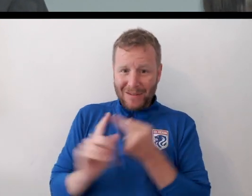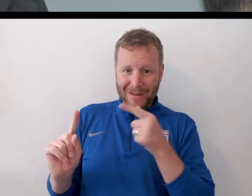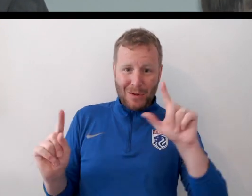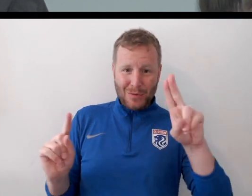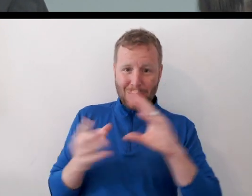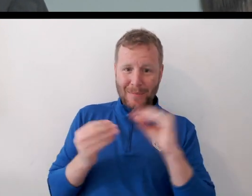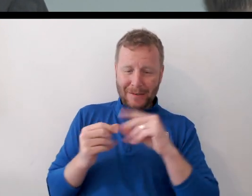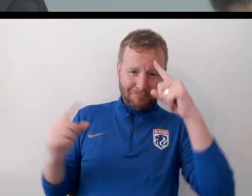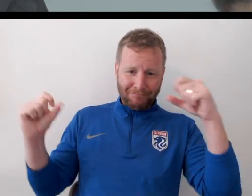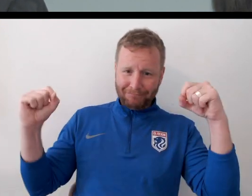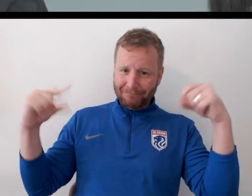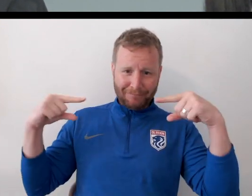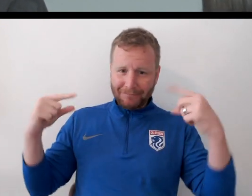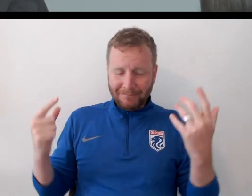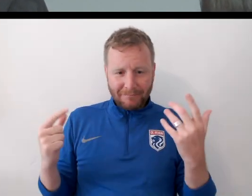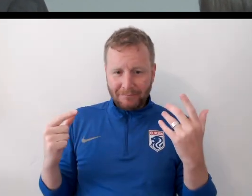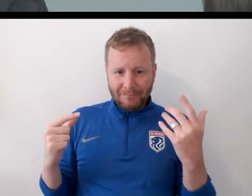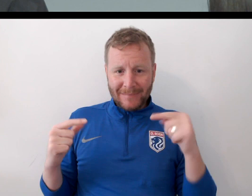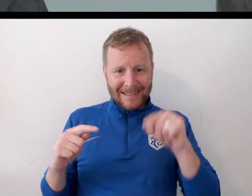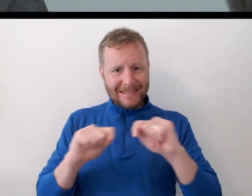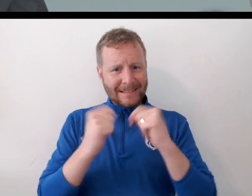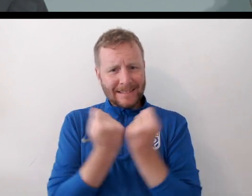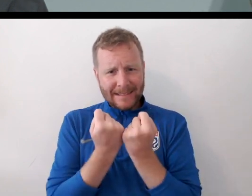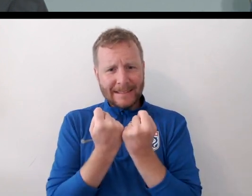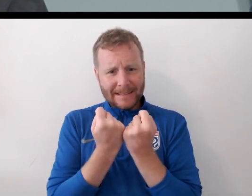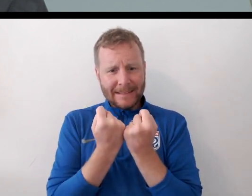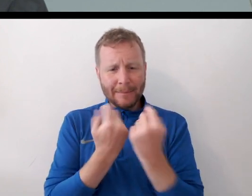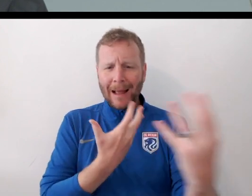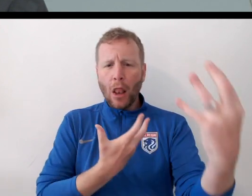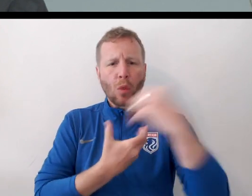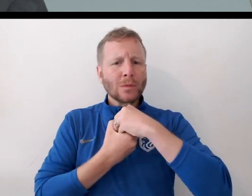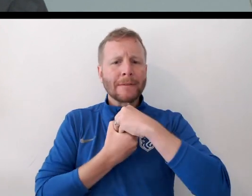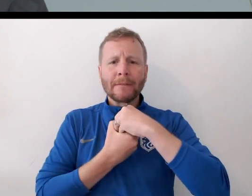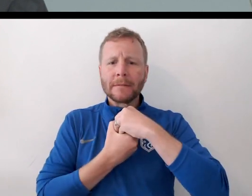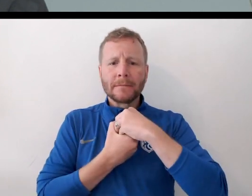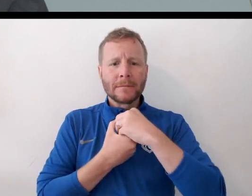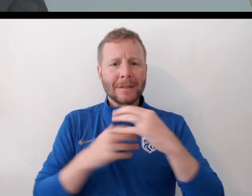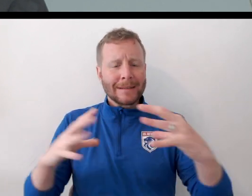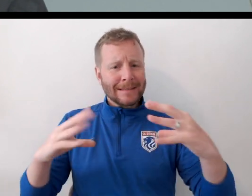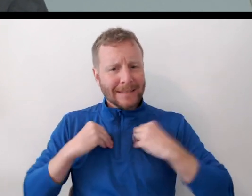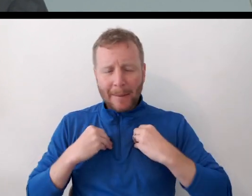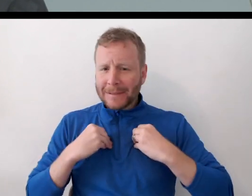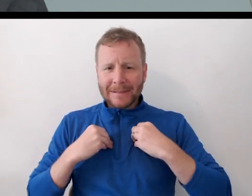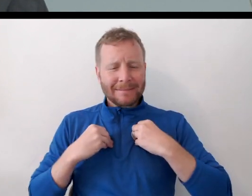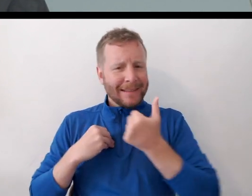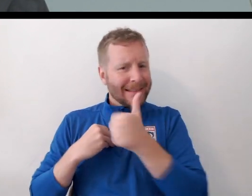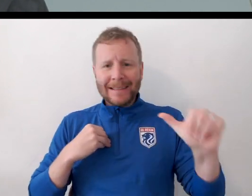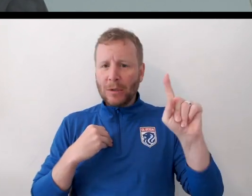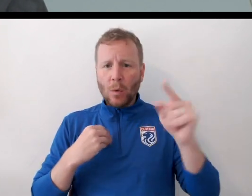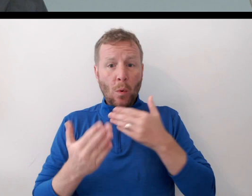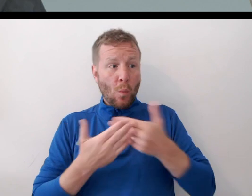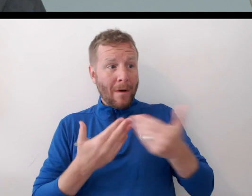Lou said obviously is exactly how I feel as well. This team is really, an inclusive team. Like, we love and accept anyone